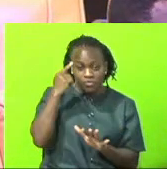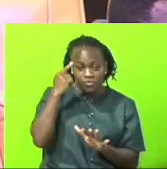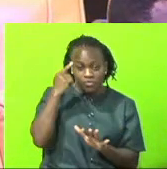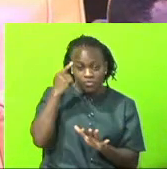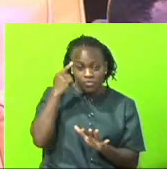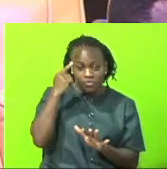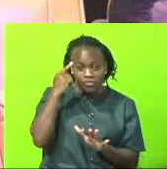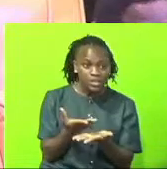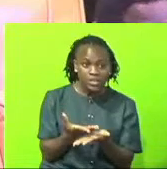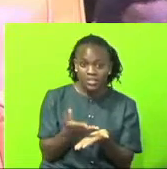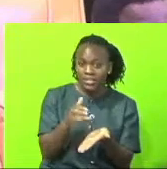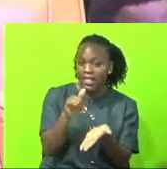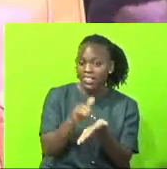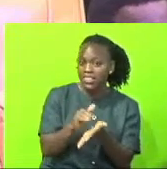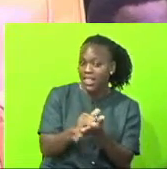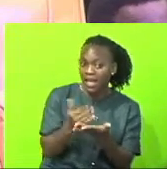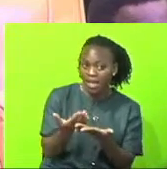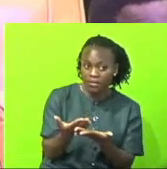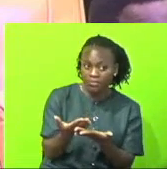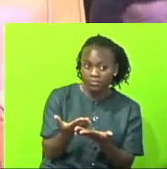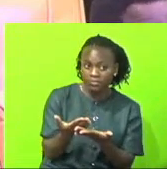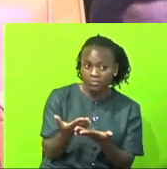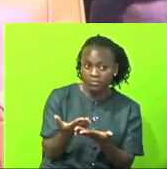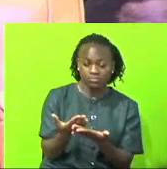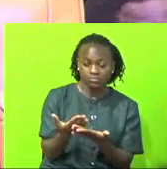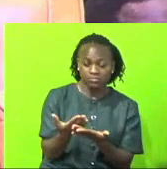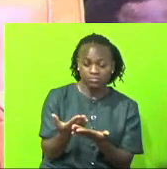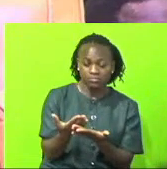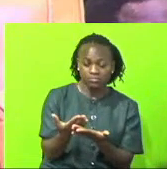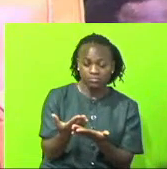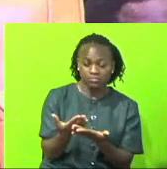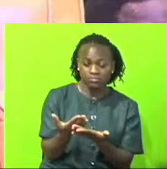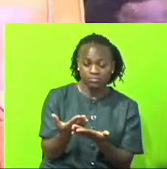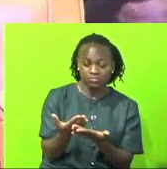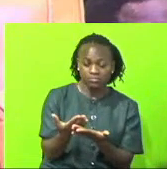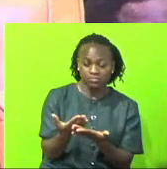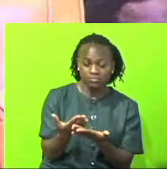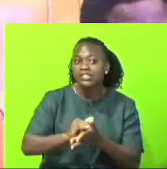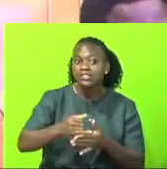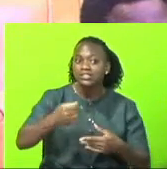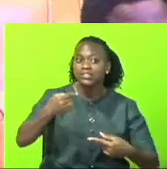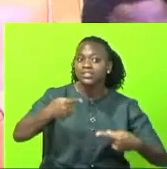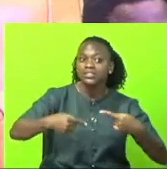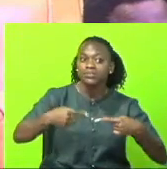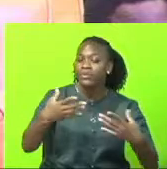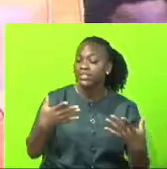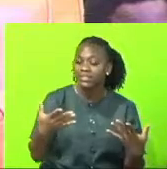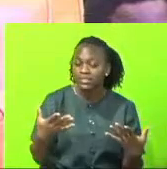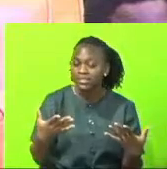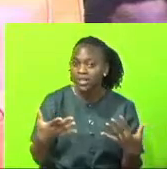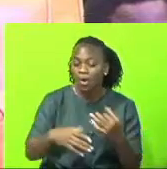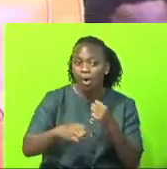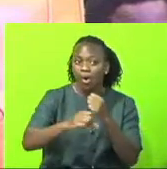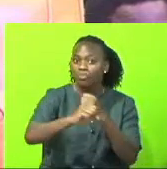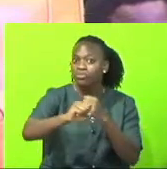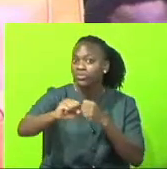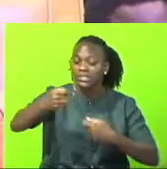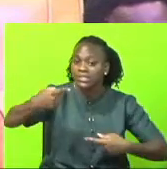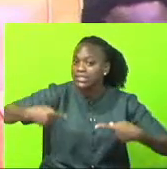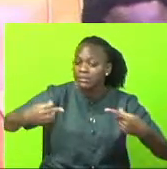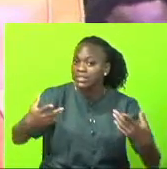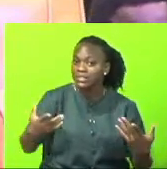the exercise, the reason for which we are engaging in this lengthy debate?